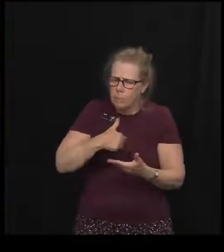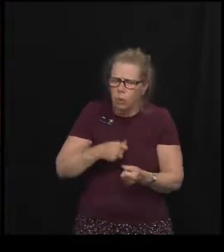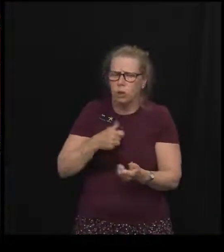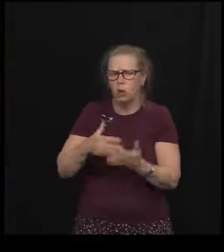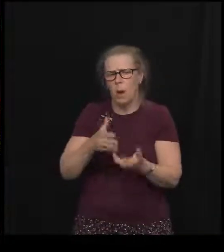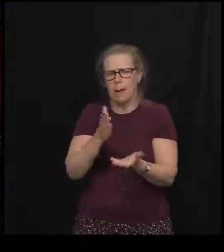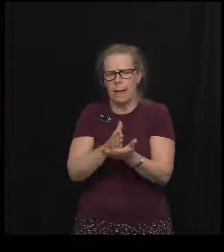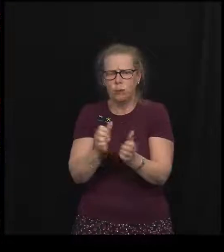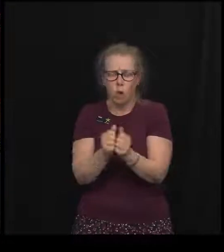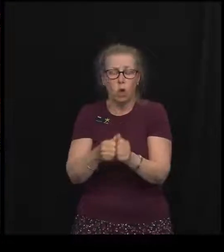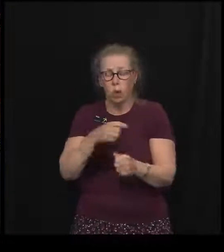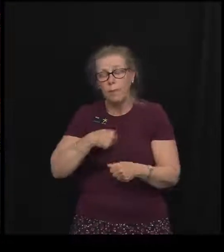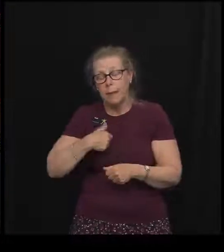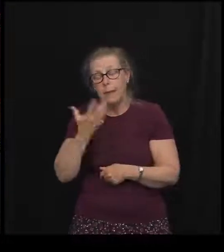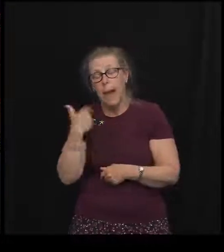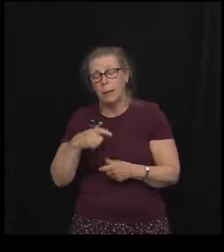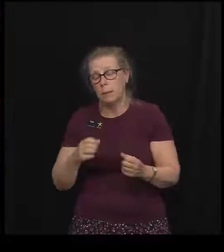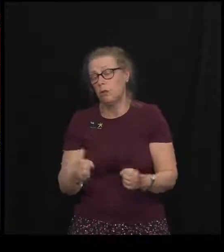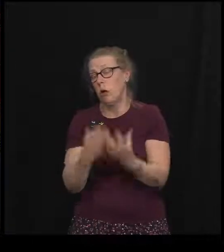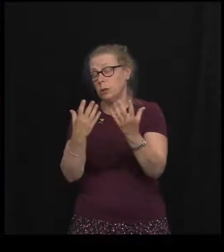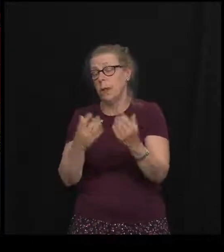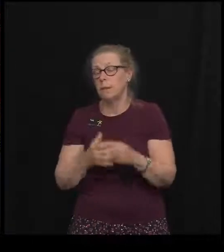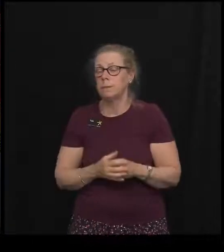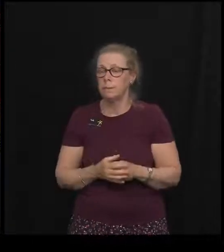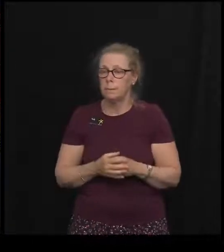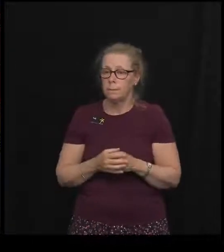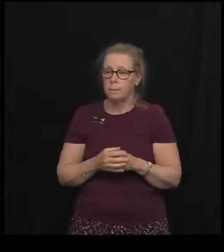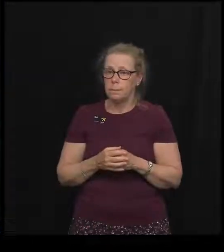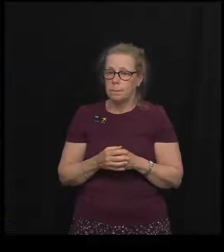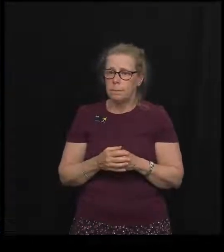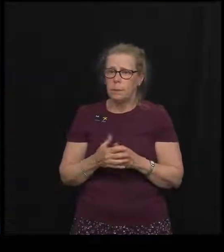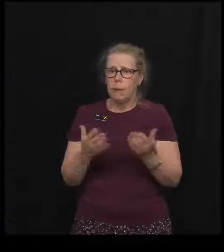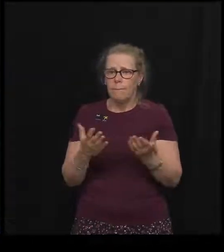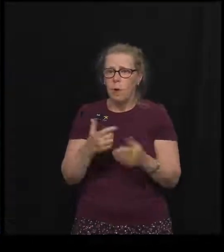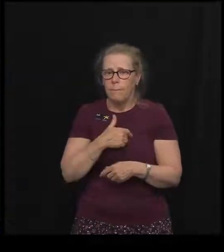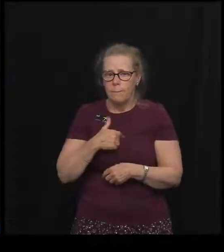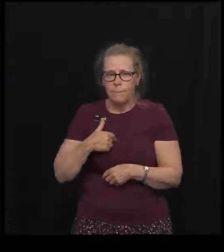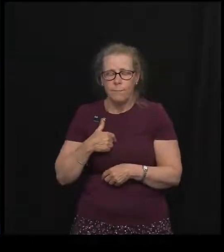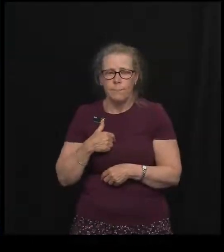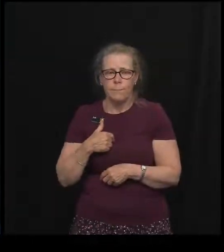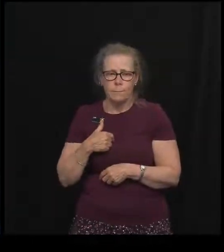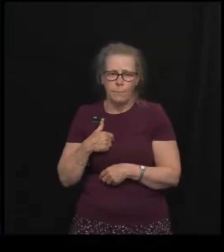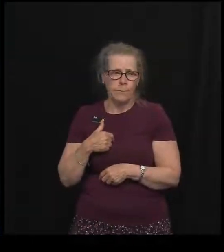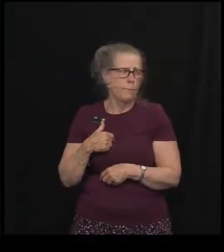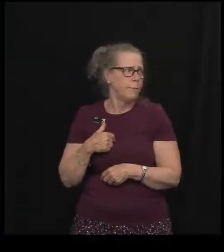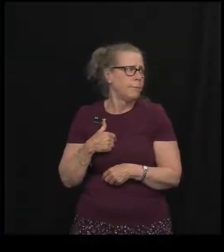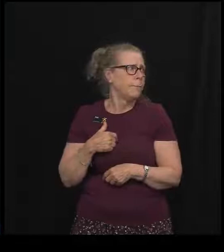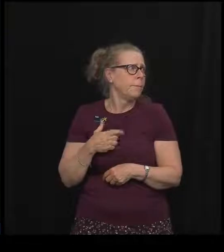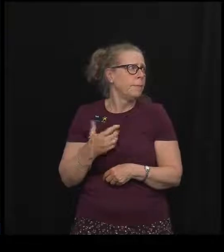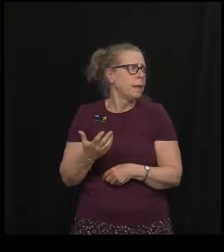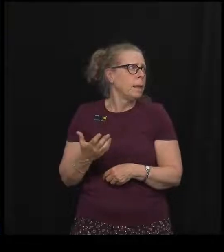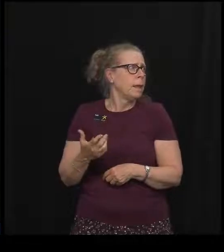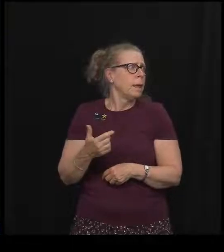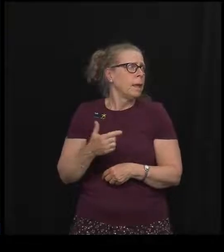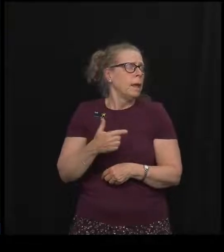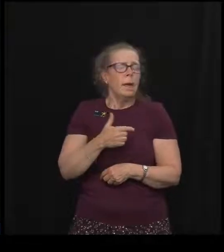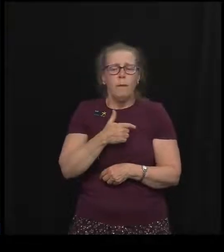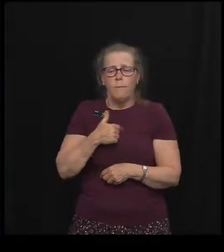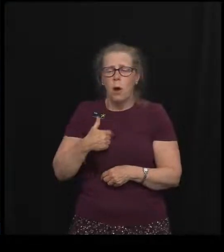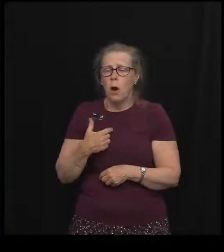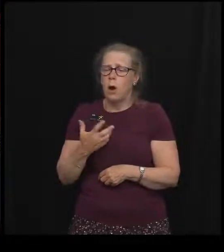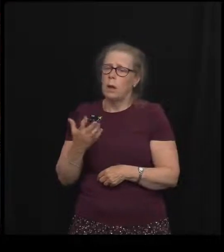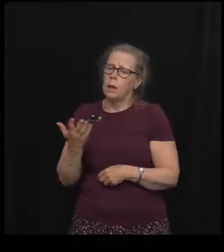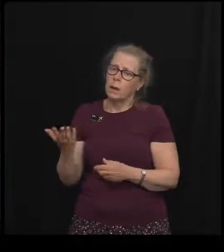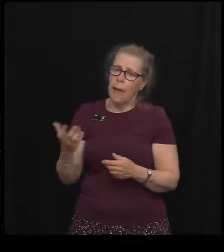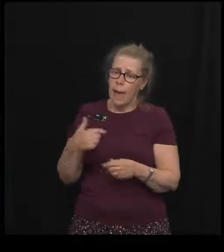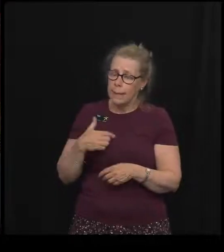this. It's good. What do you say about tried and tested things like giving everyone access to basic health care? Is